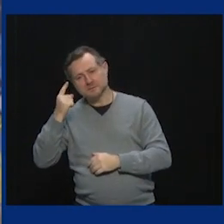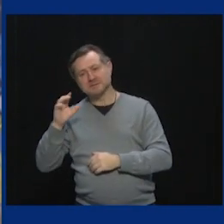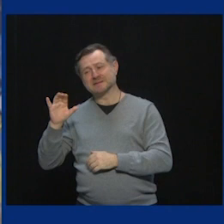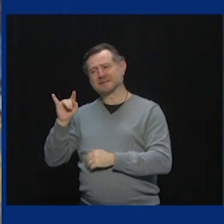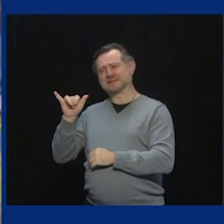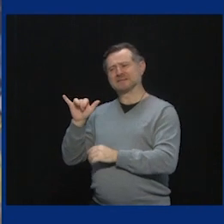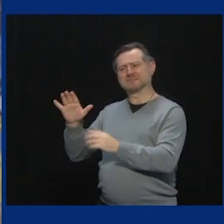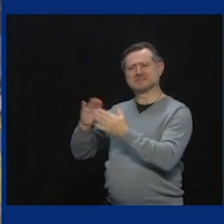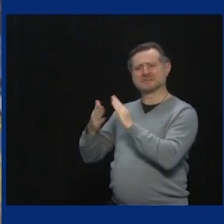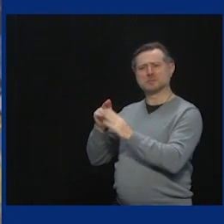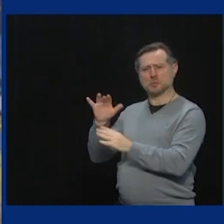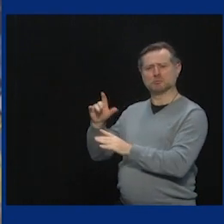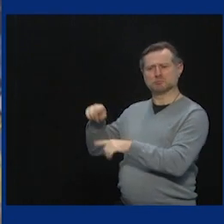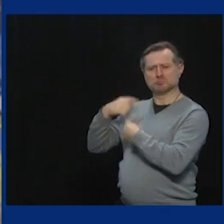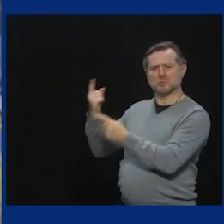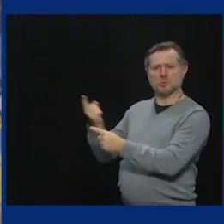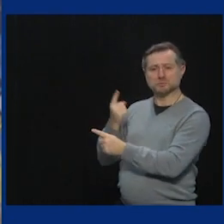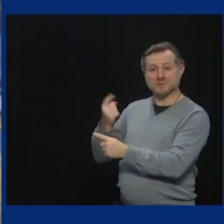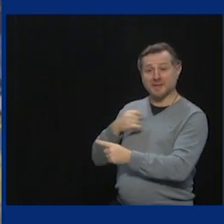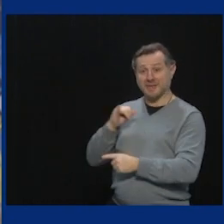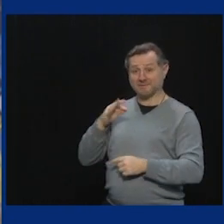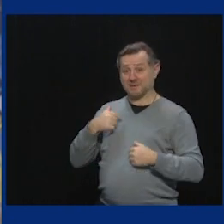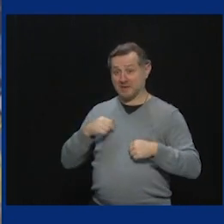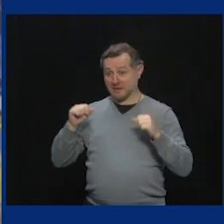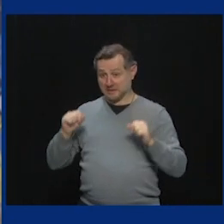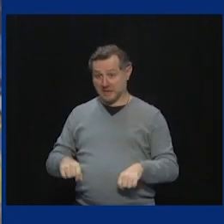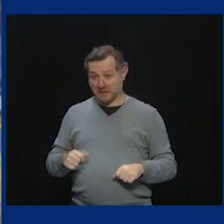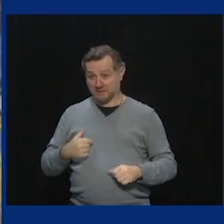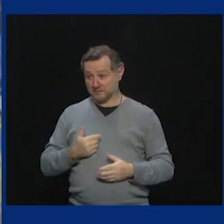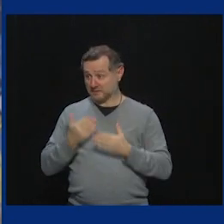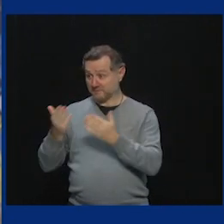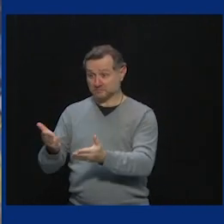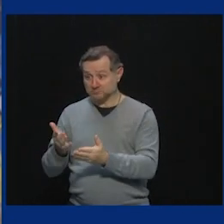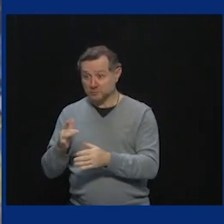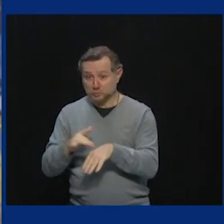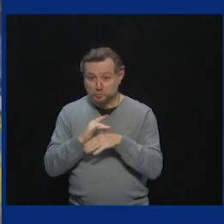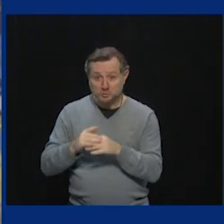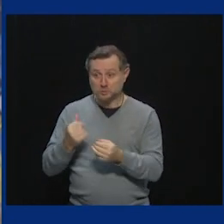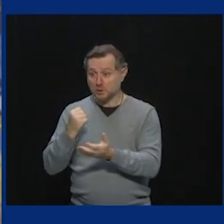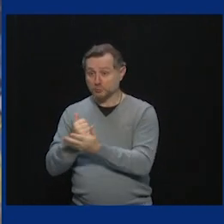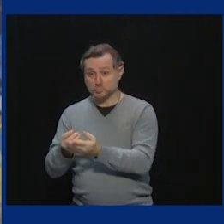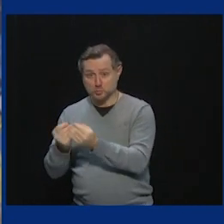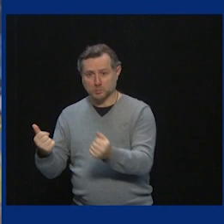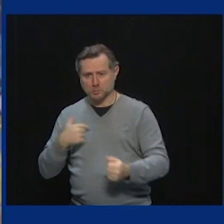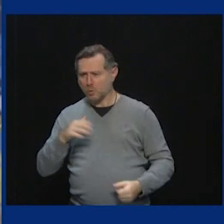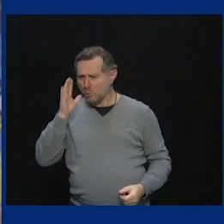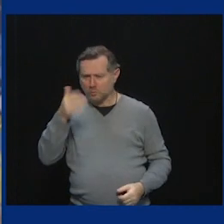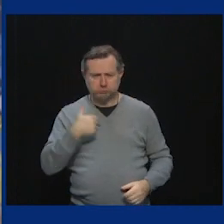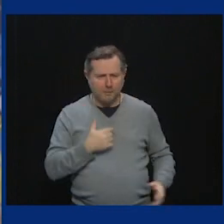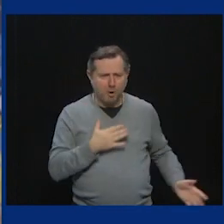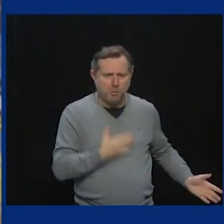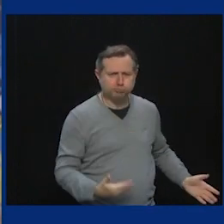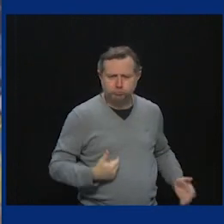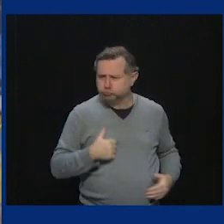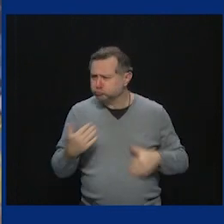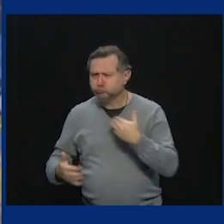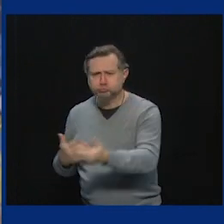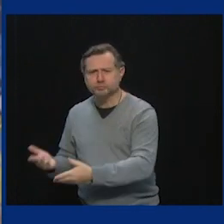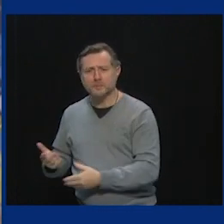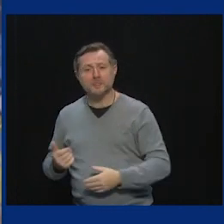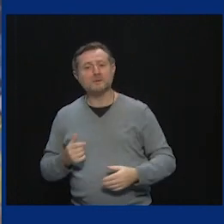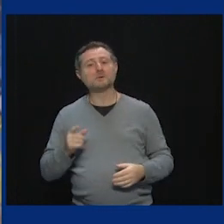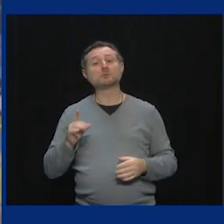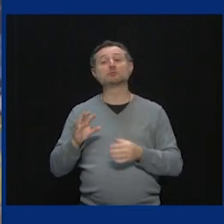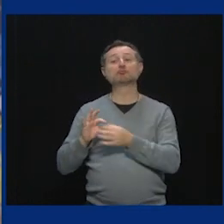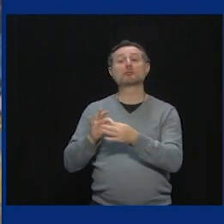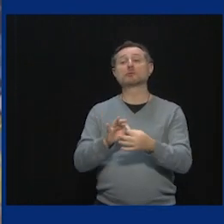bring resources to the table or help with some of the solutions, we'll get there. So, and also, finally, with respect to the content of the letter